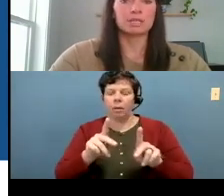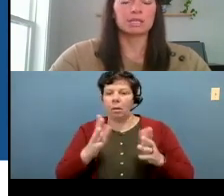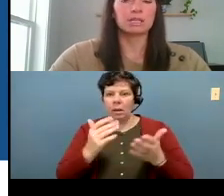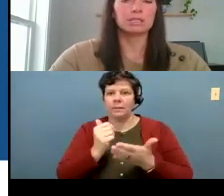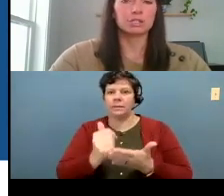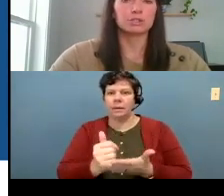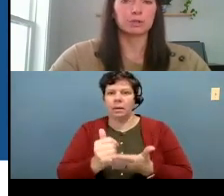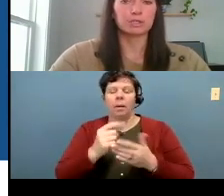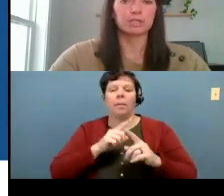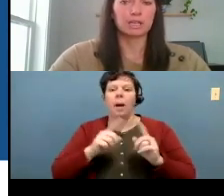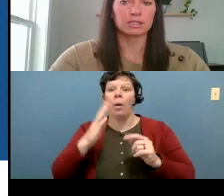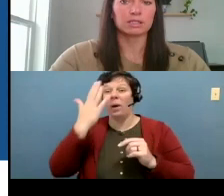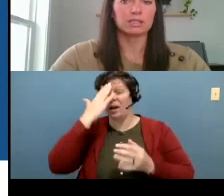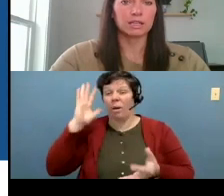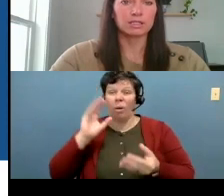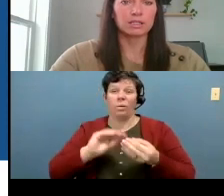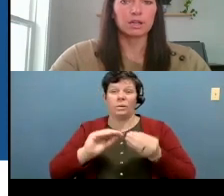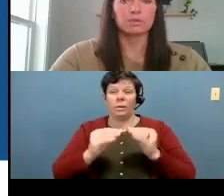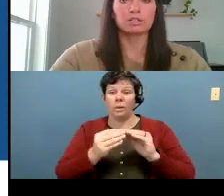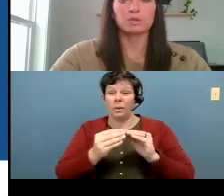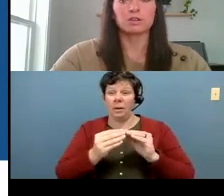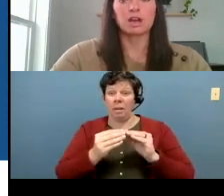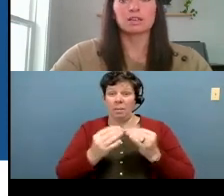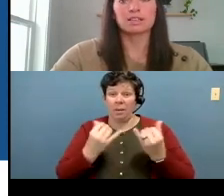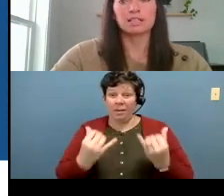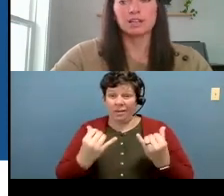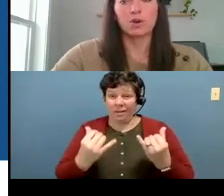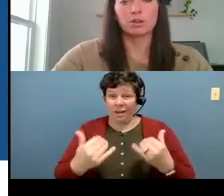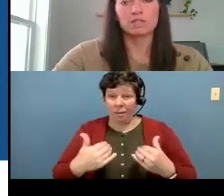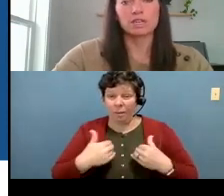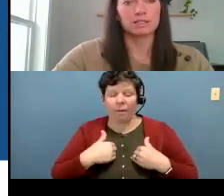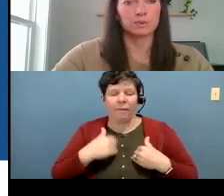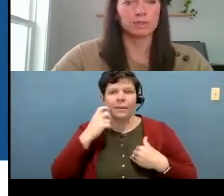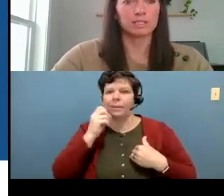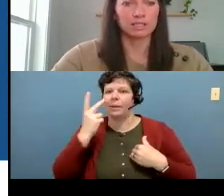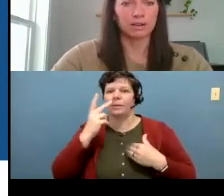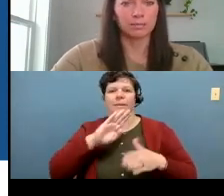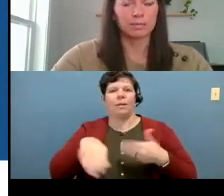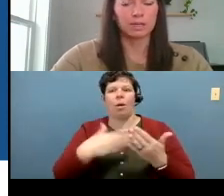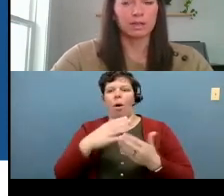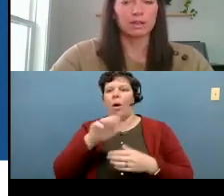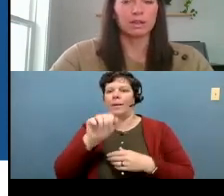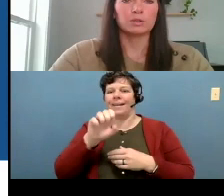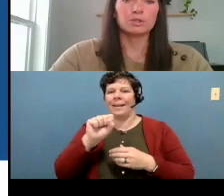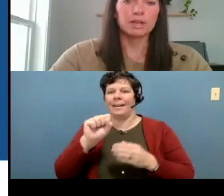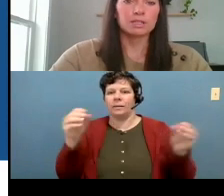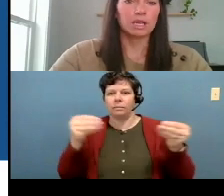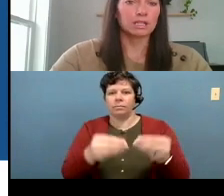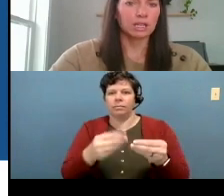many missing Indigenous person cases exist because we are not yet seeing all of the cases in one system.